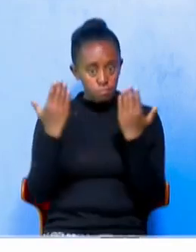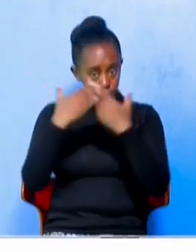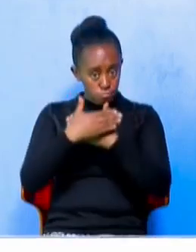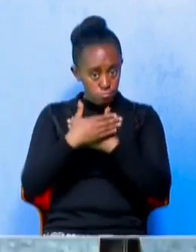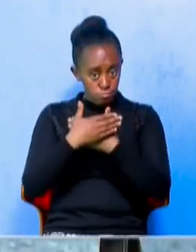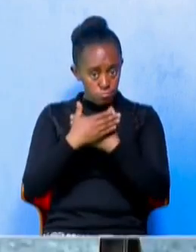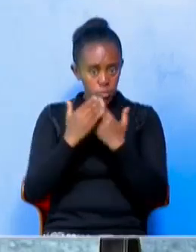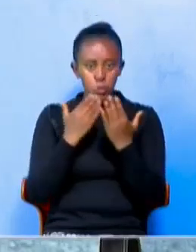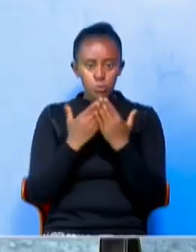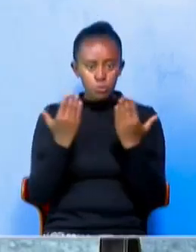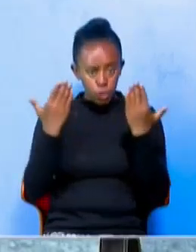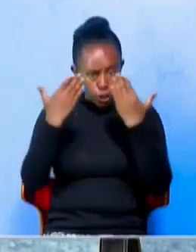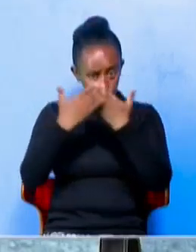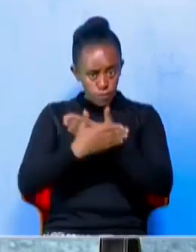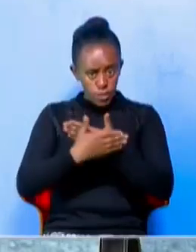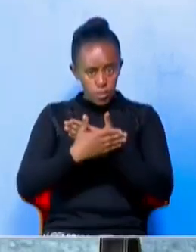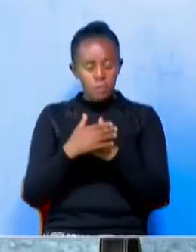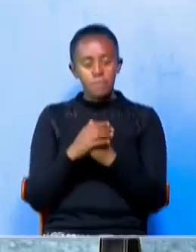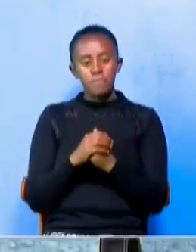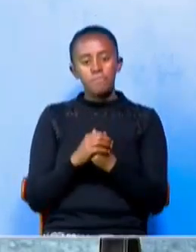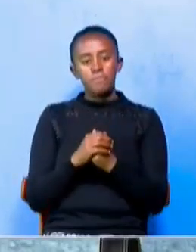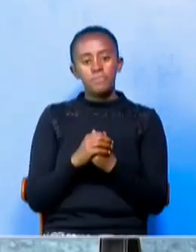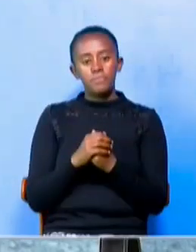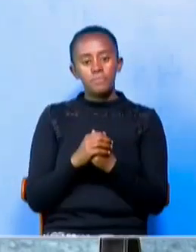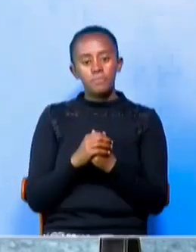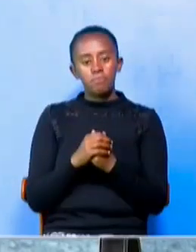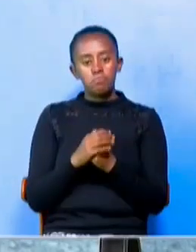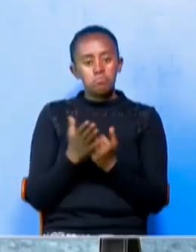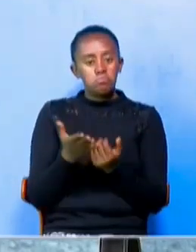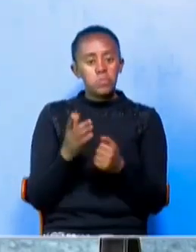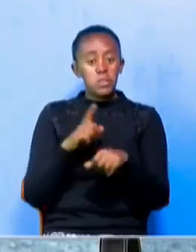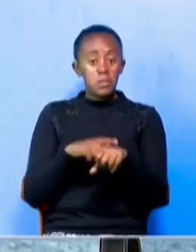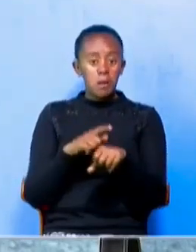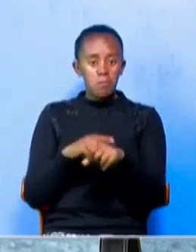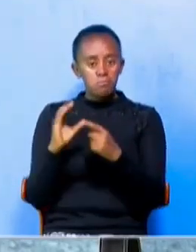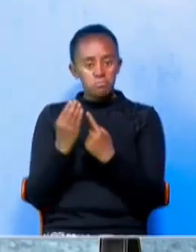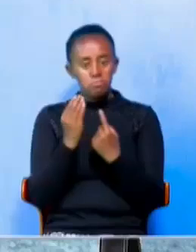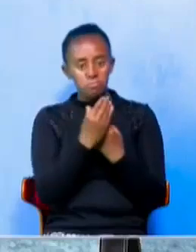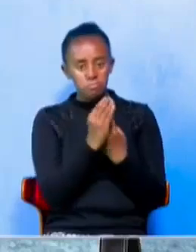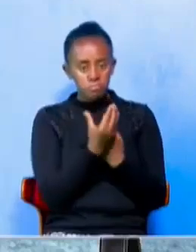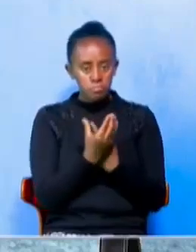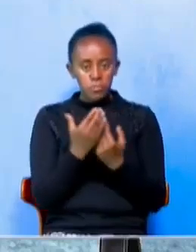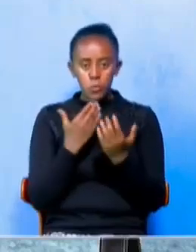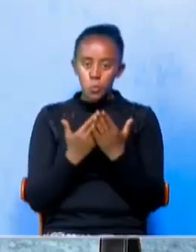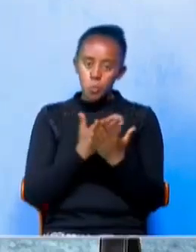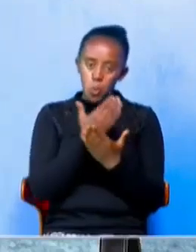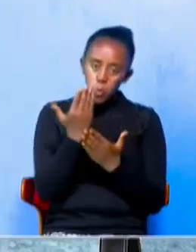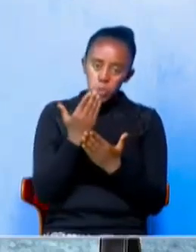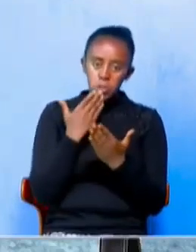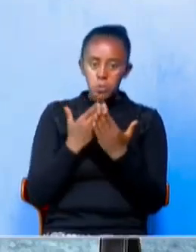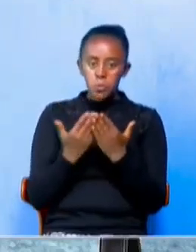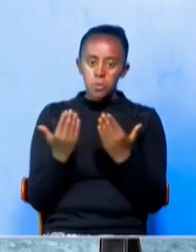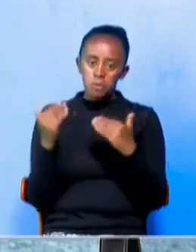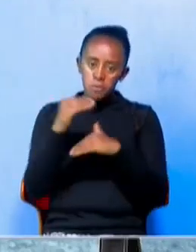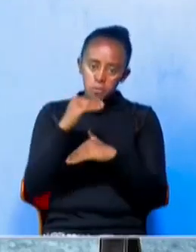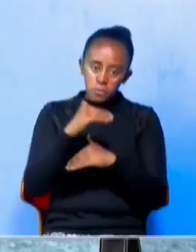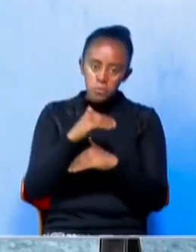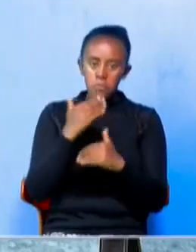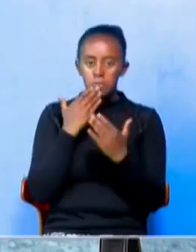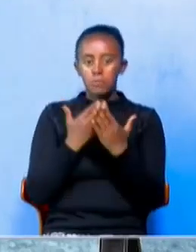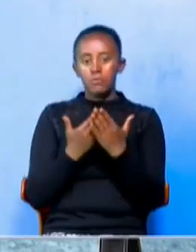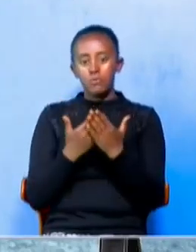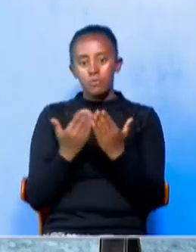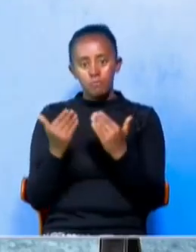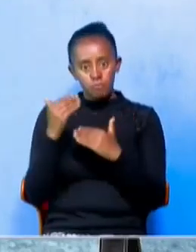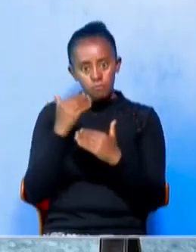It's a good evening. What will be the right responses? Good evening, good morning, good morning. Yeah? Good afternoon, good